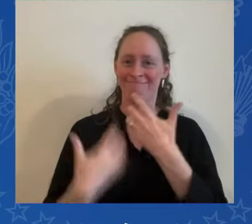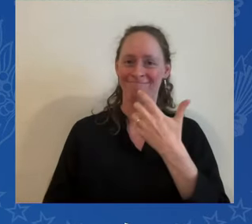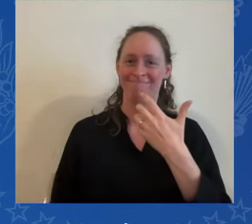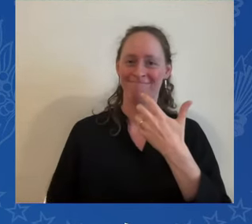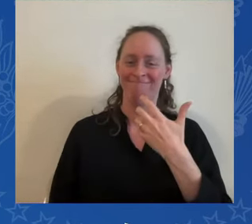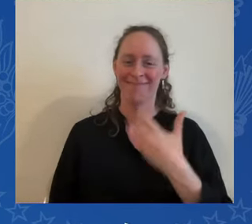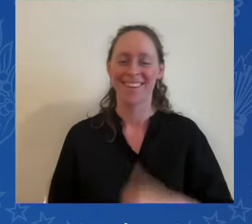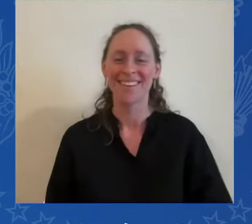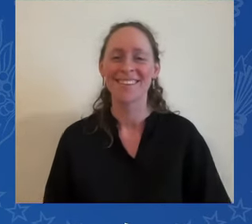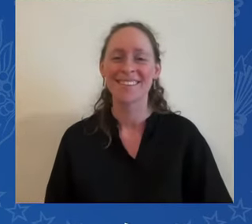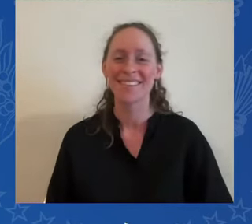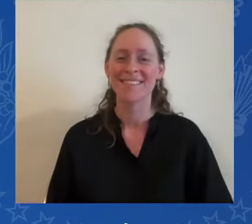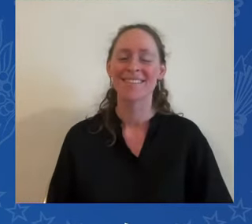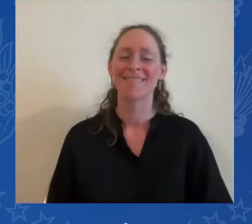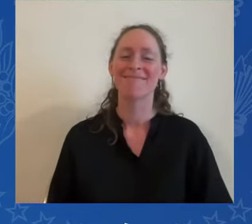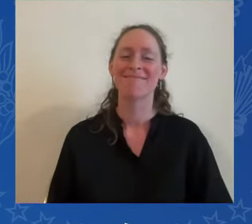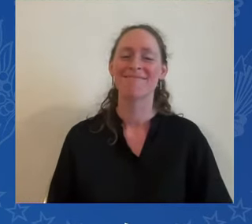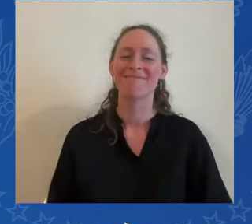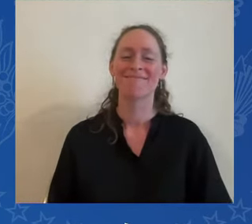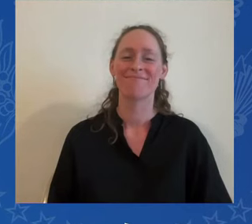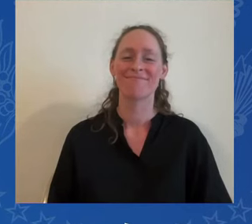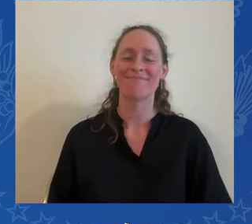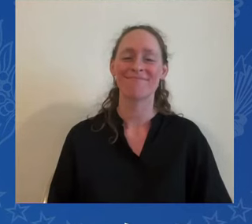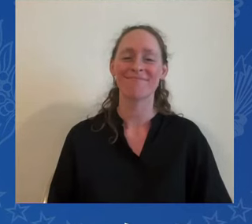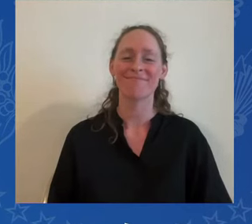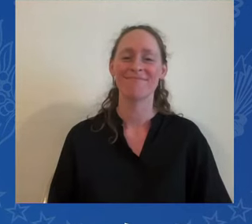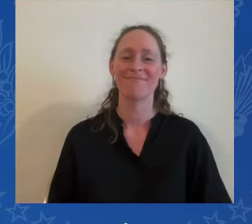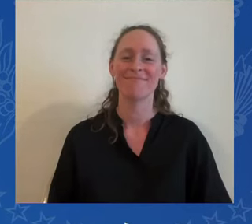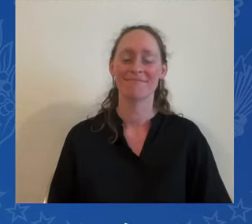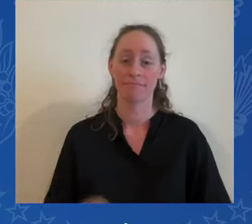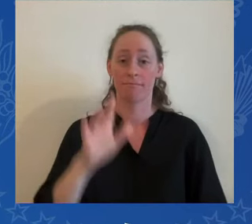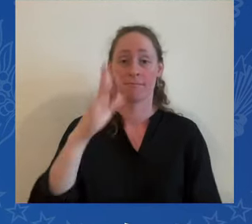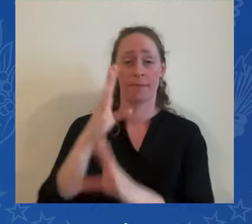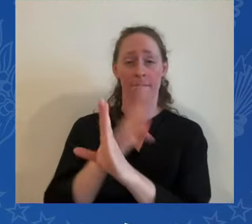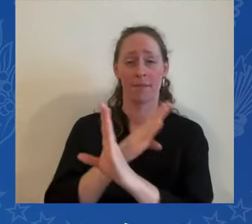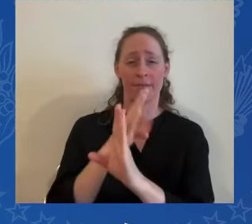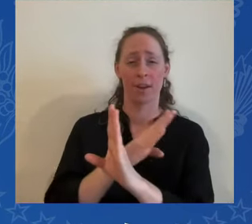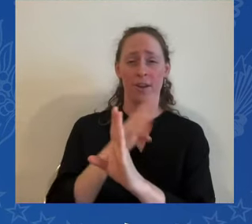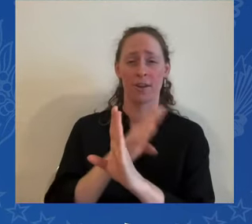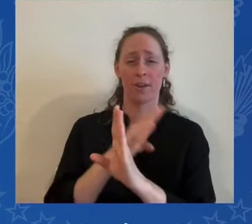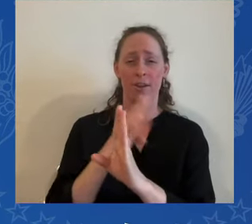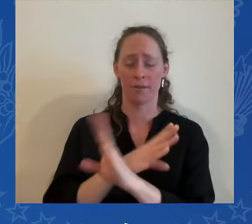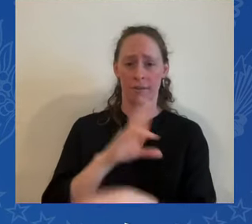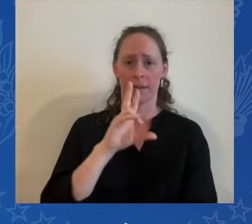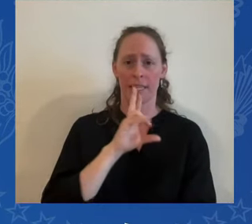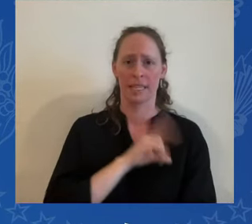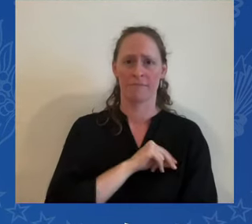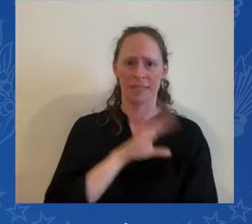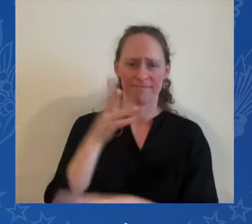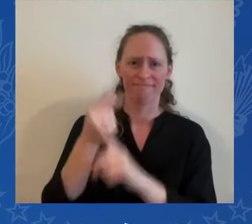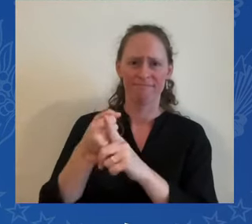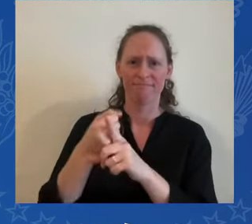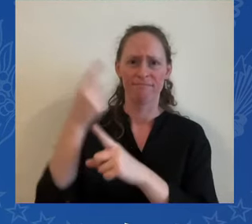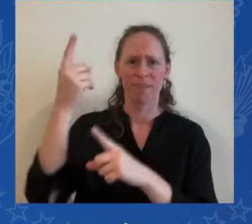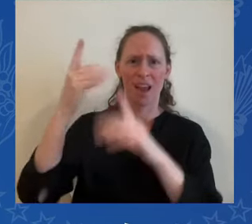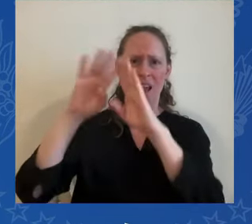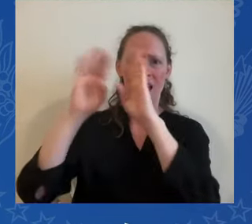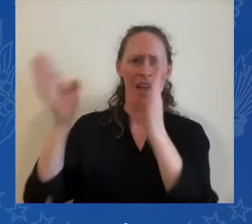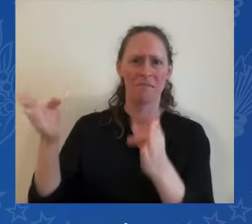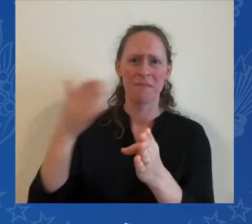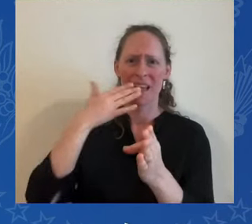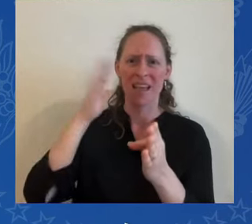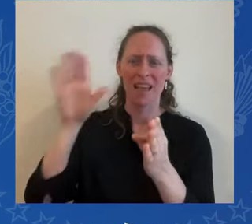flames, thick smoke billowed from the windows. Family members, including a 6-year-old boy, jumped from a 2-story